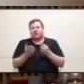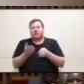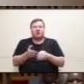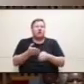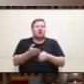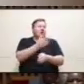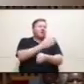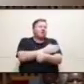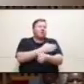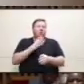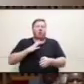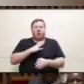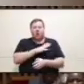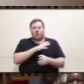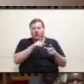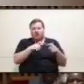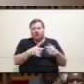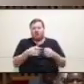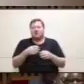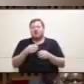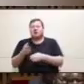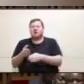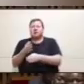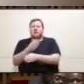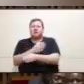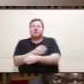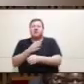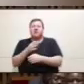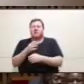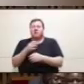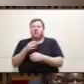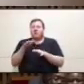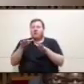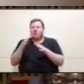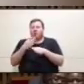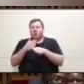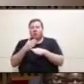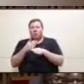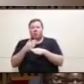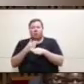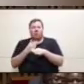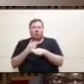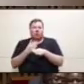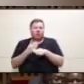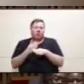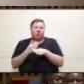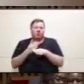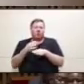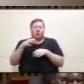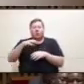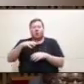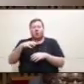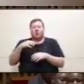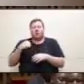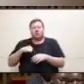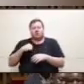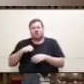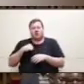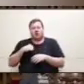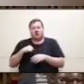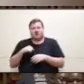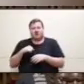and former officials may have registered a company that now conducts business with the municipality.